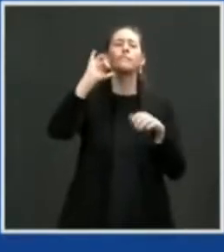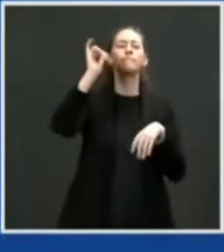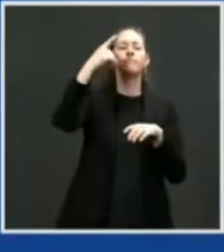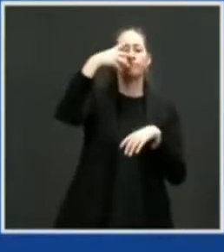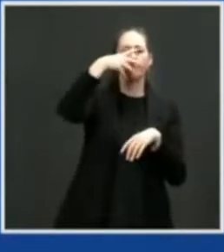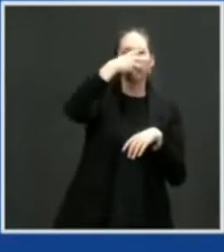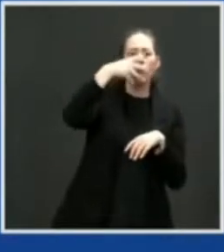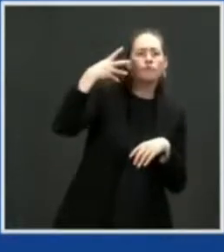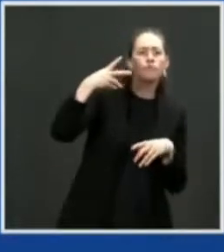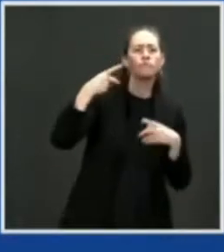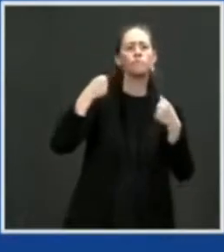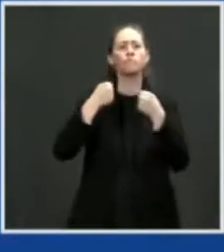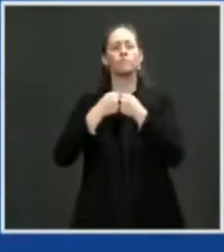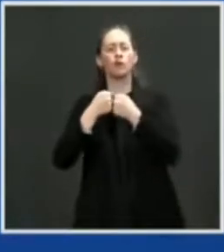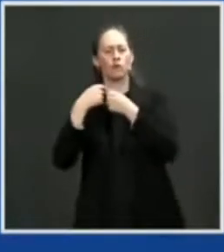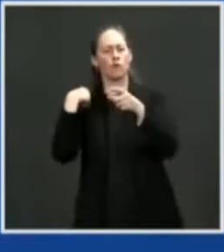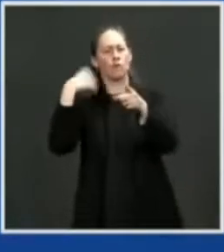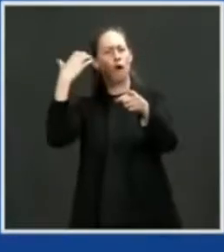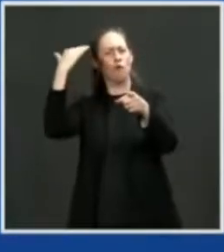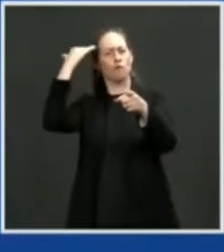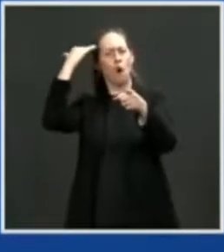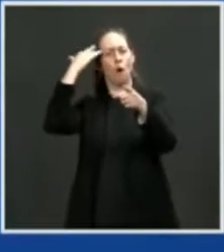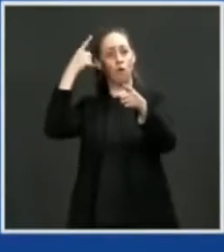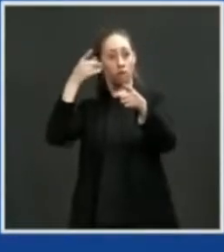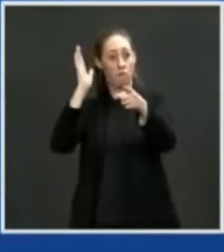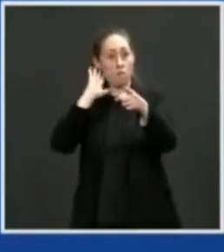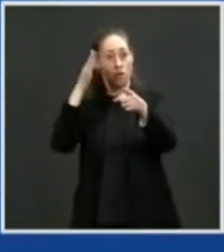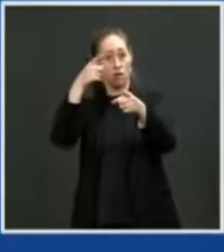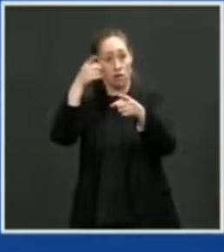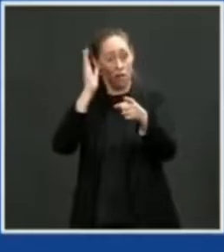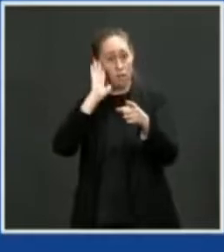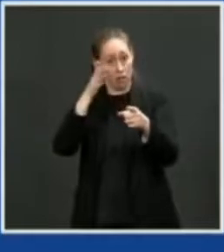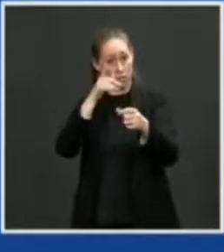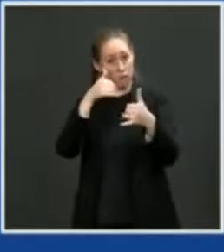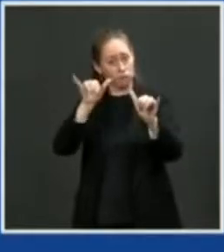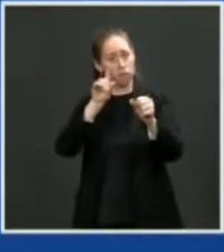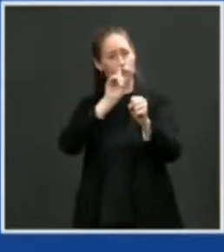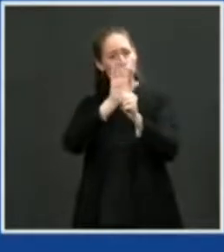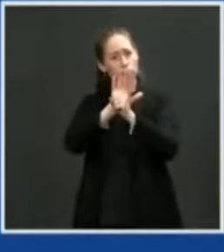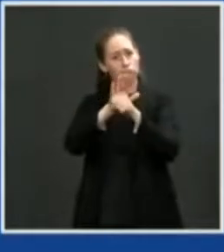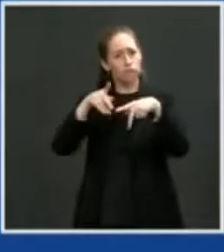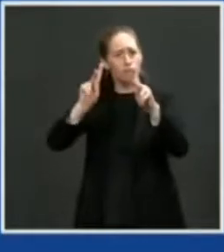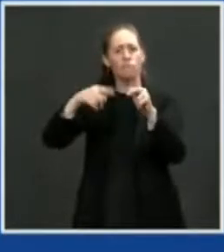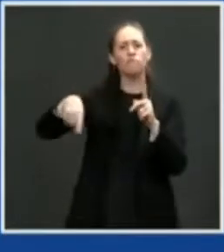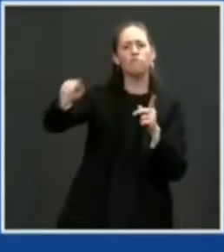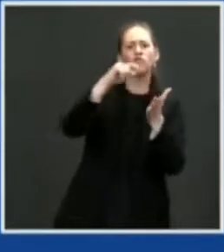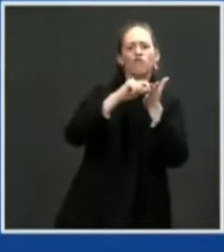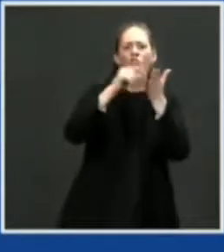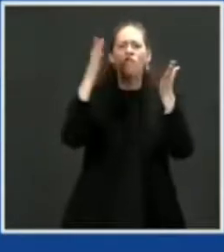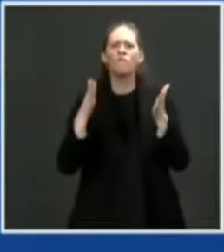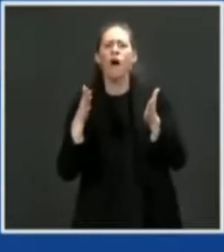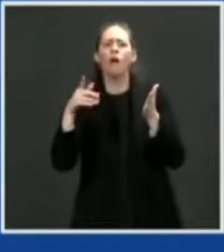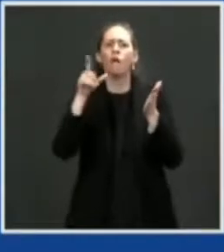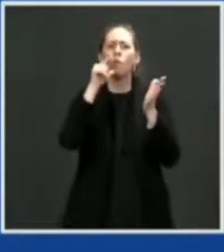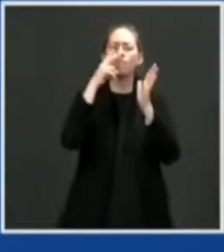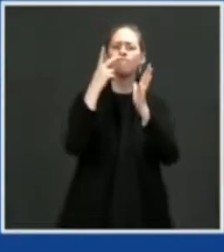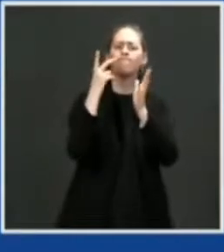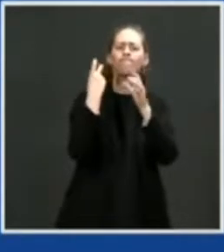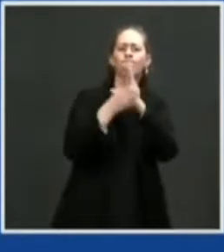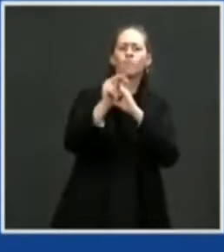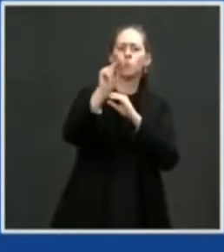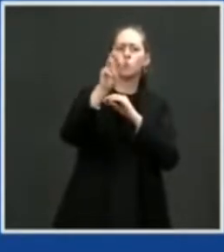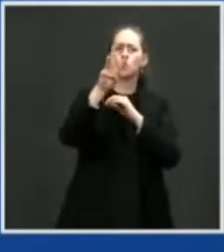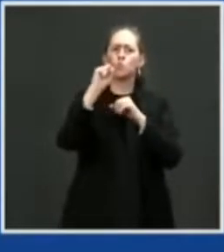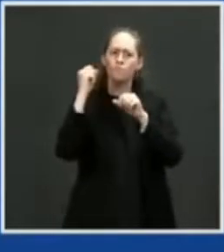to allowing journalists to have access to the facilities that are overcrowded moving This forward? woman sounds mean. I